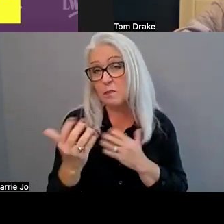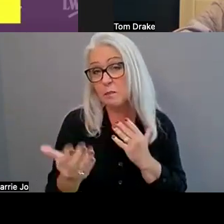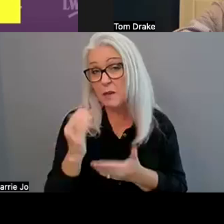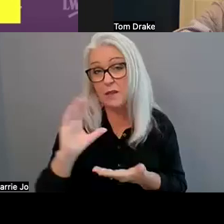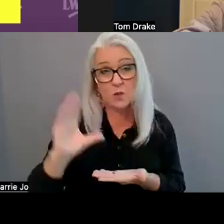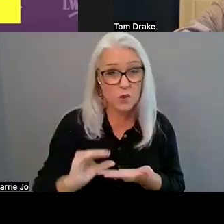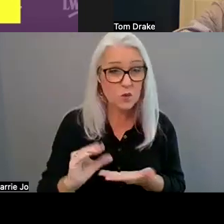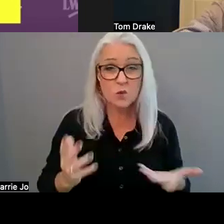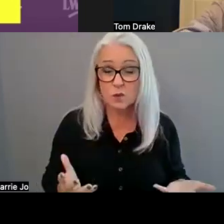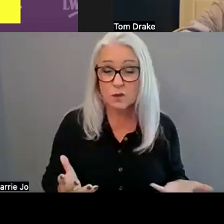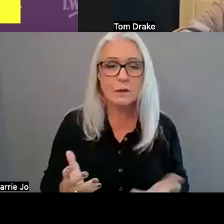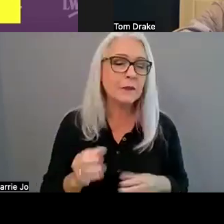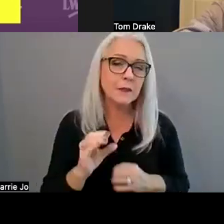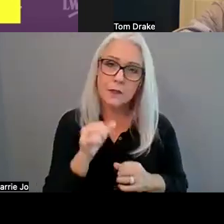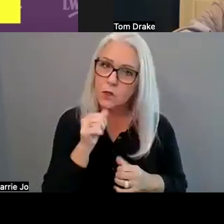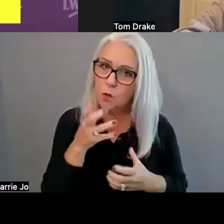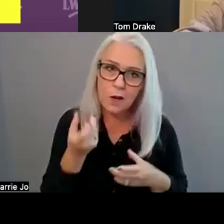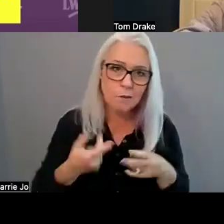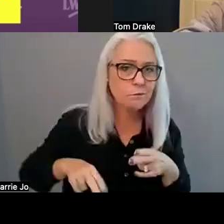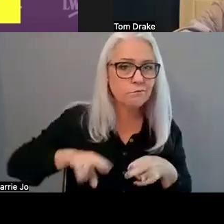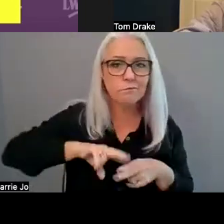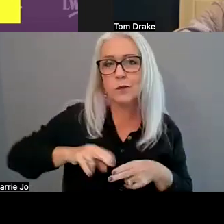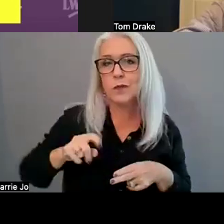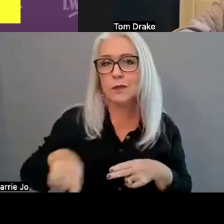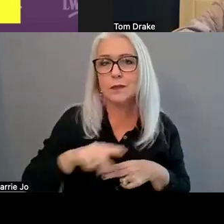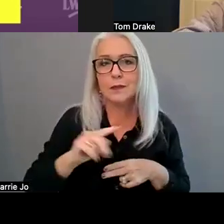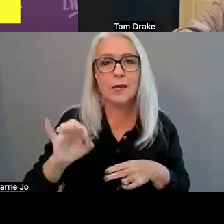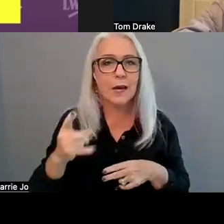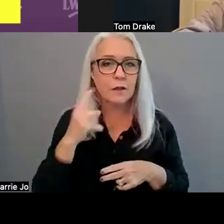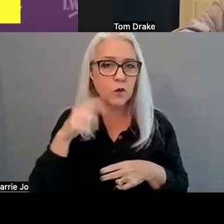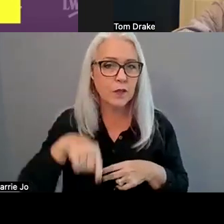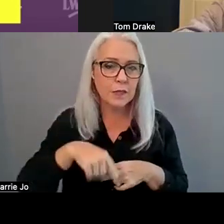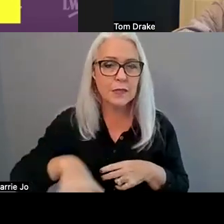not do anything that will make it increase at all for this village.